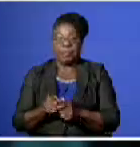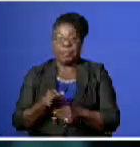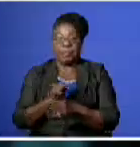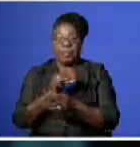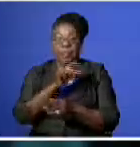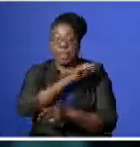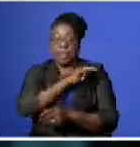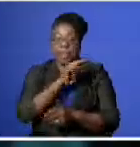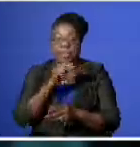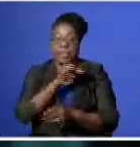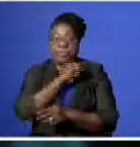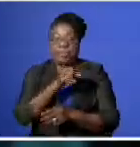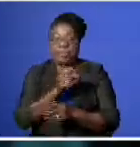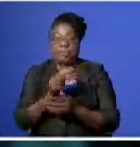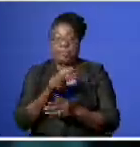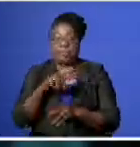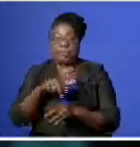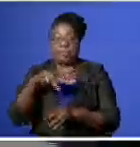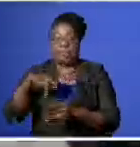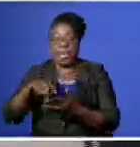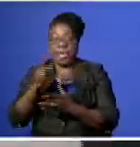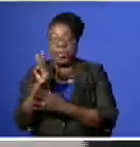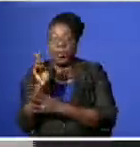leads us off tonight from Pinewood Gardens.